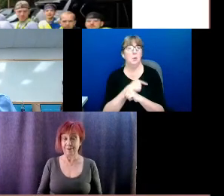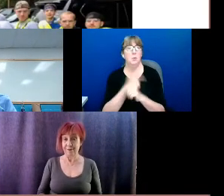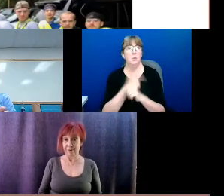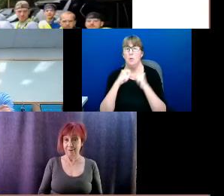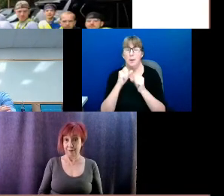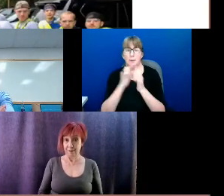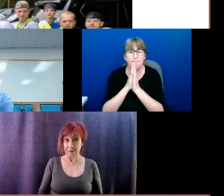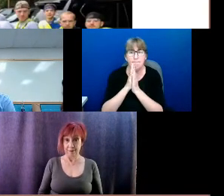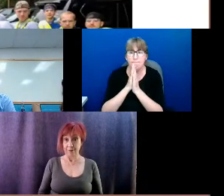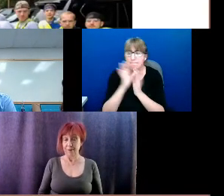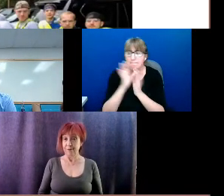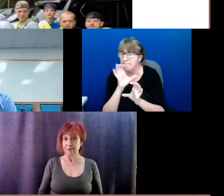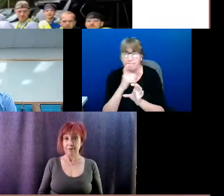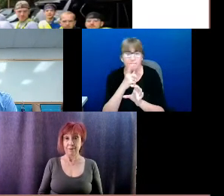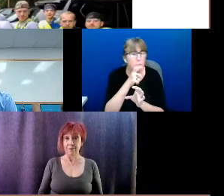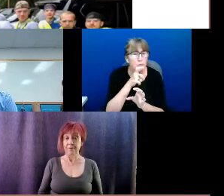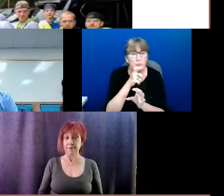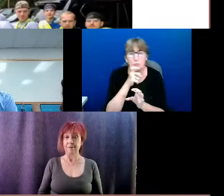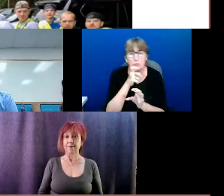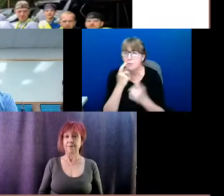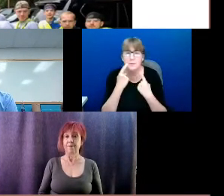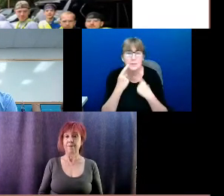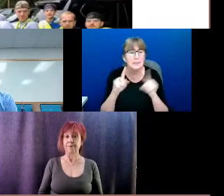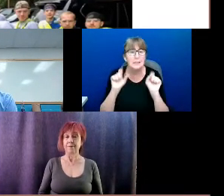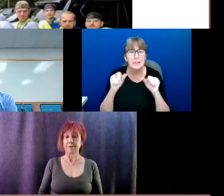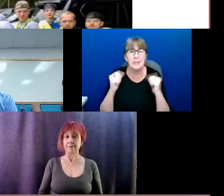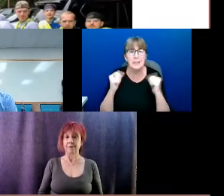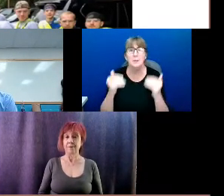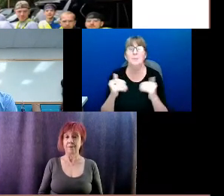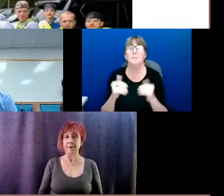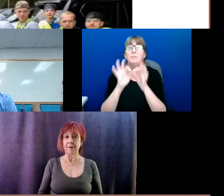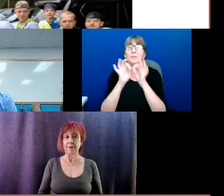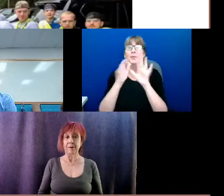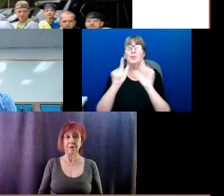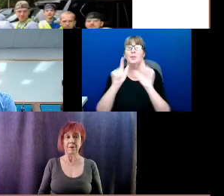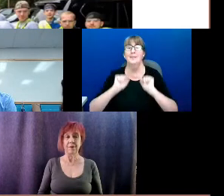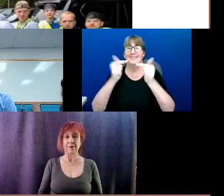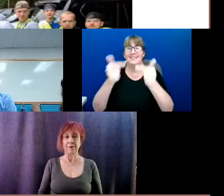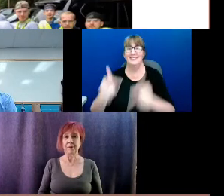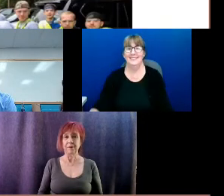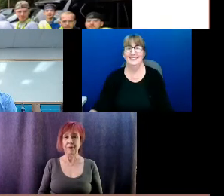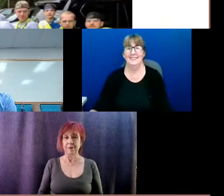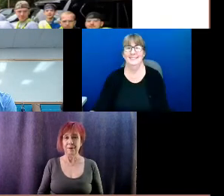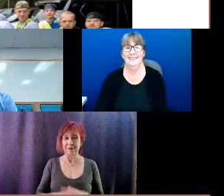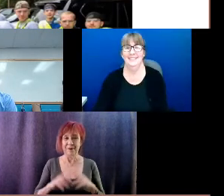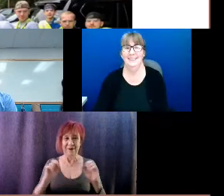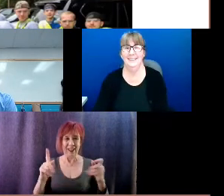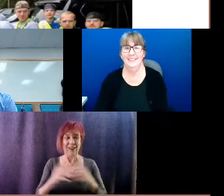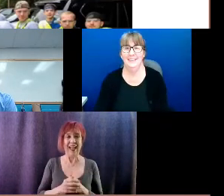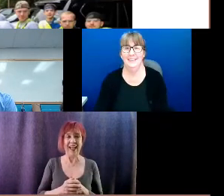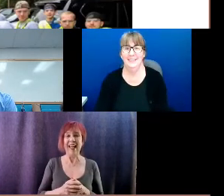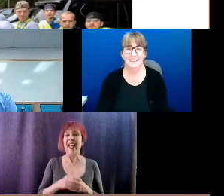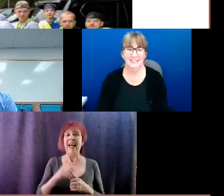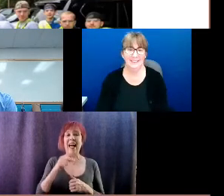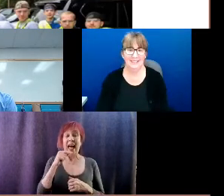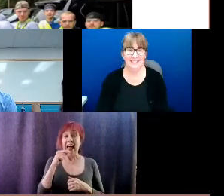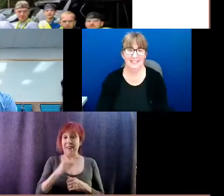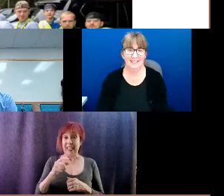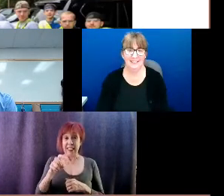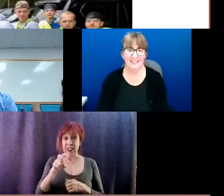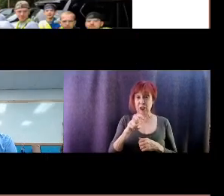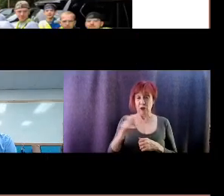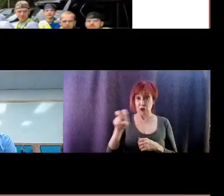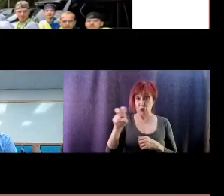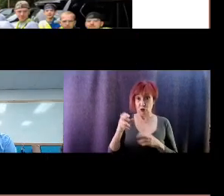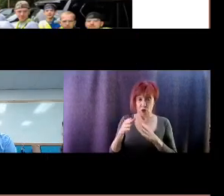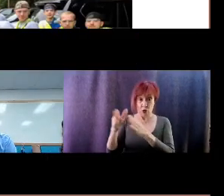to be successful. I'm going to move on real fast. This is the Hatfield-McCoy trails. This is motorized trails that go out through